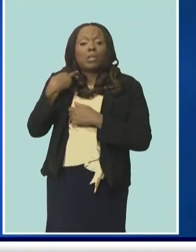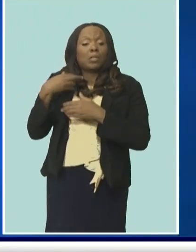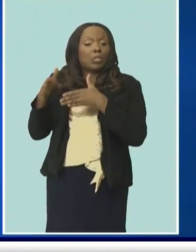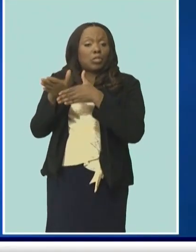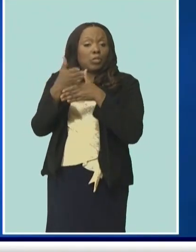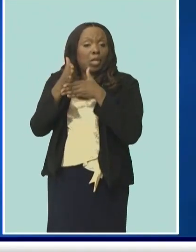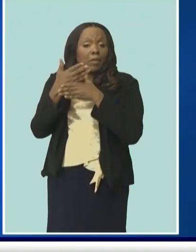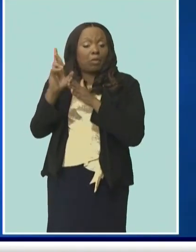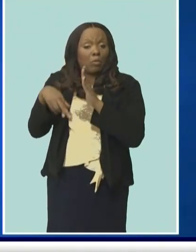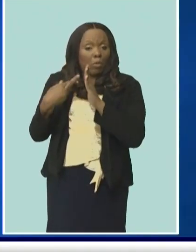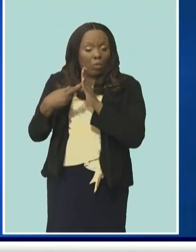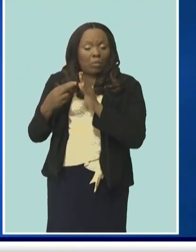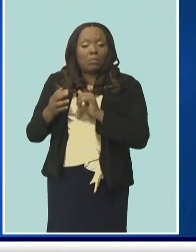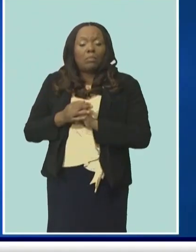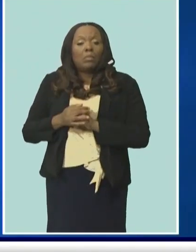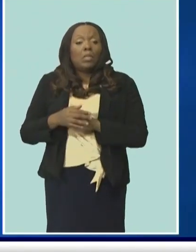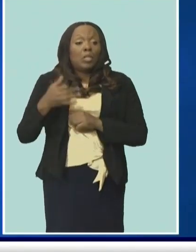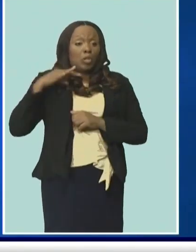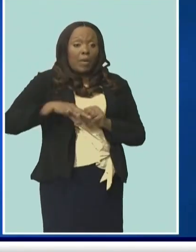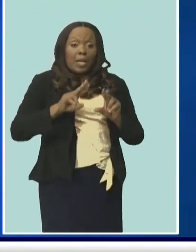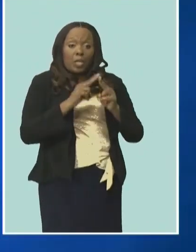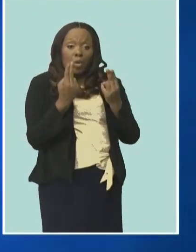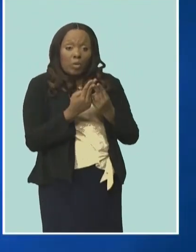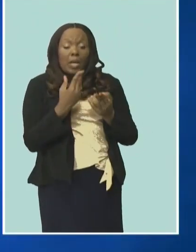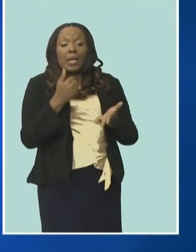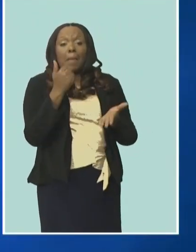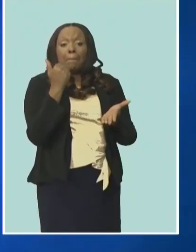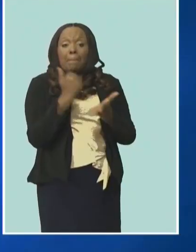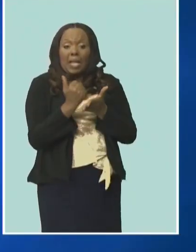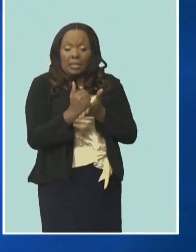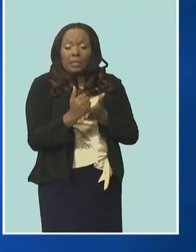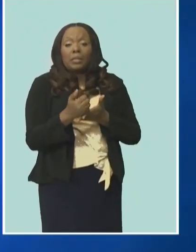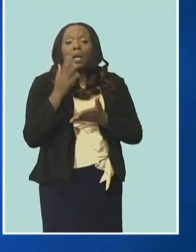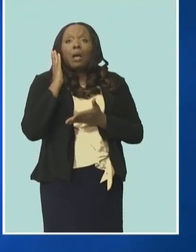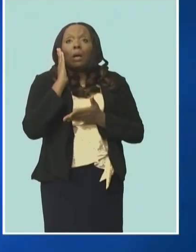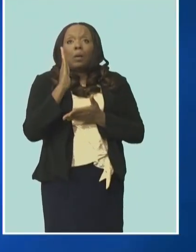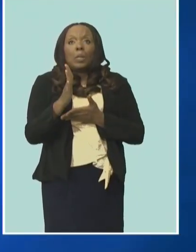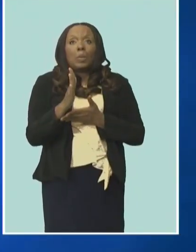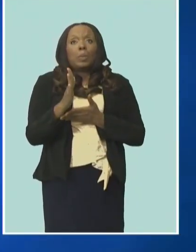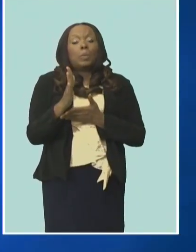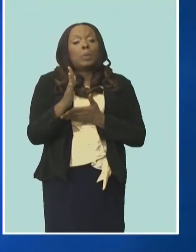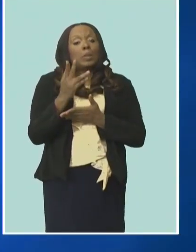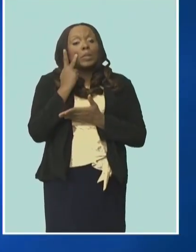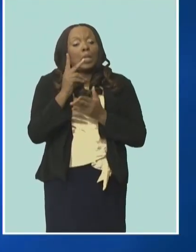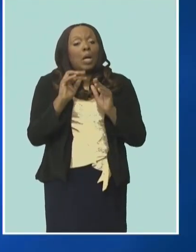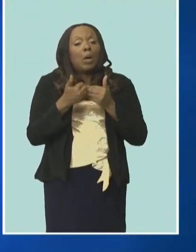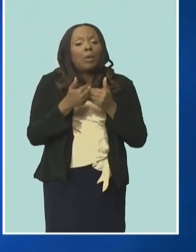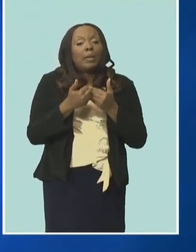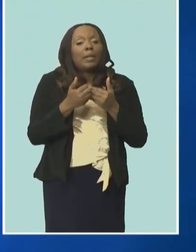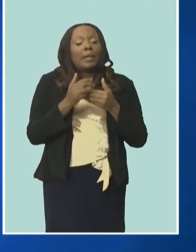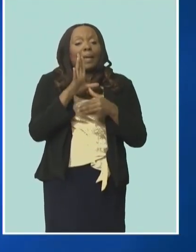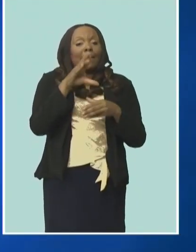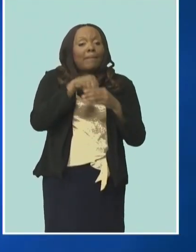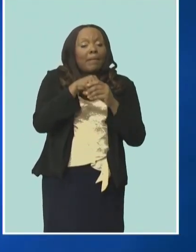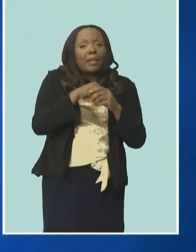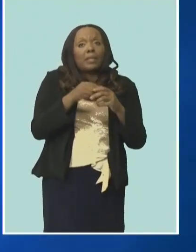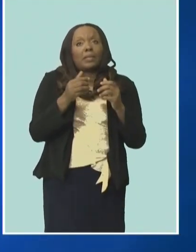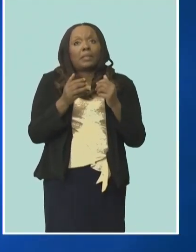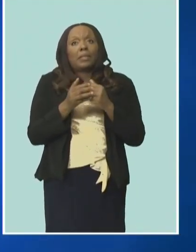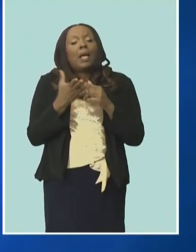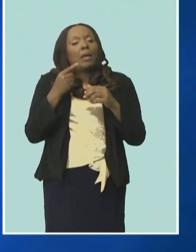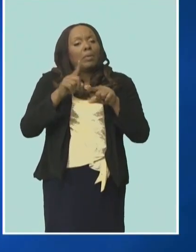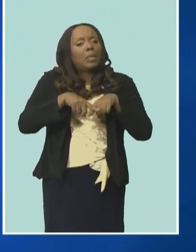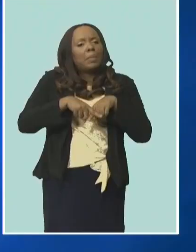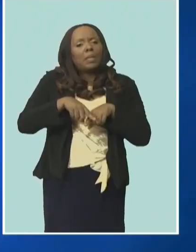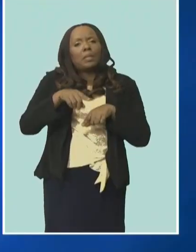and the credit unions are going to be called on to look at how we can invest along private investors, and we're depending on partners like ICAP